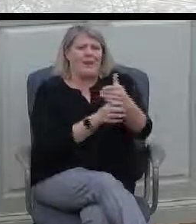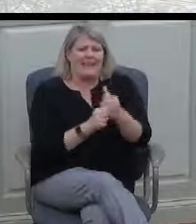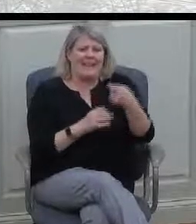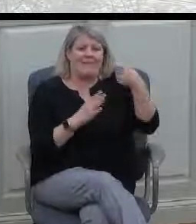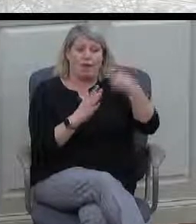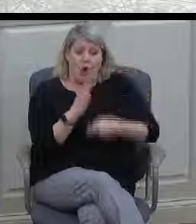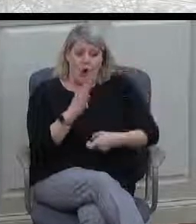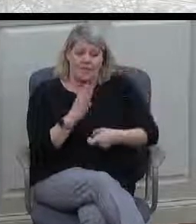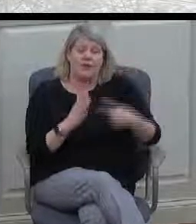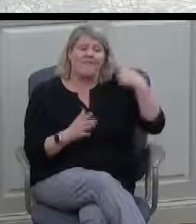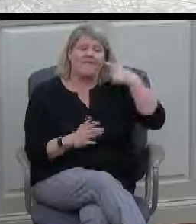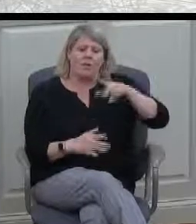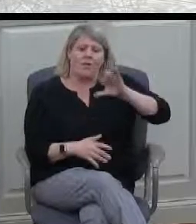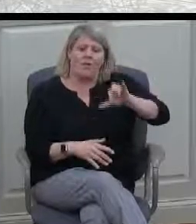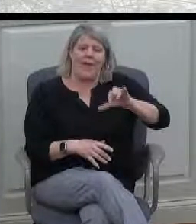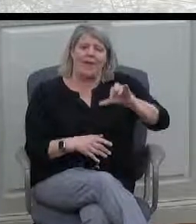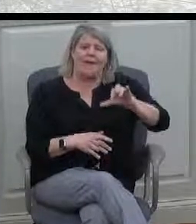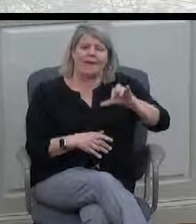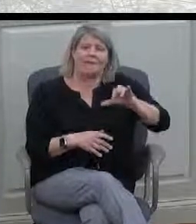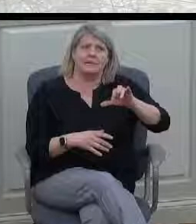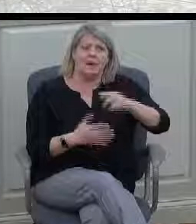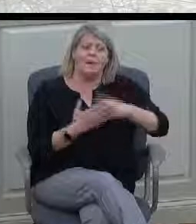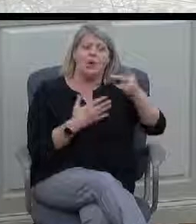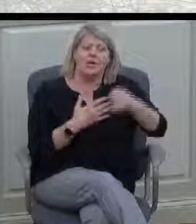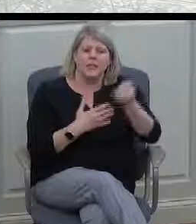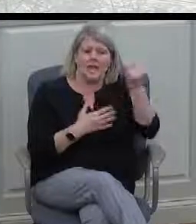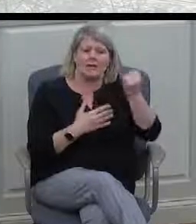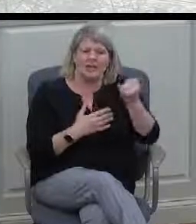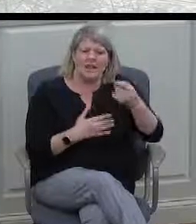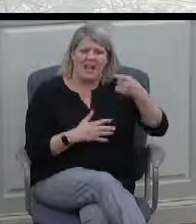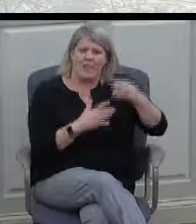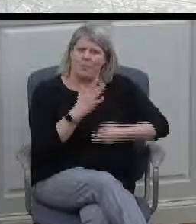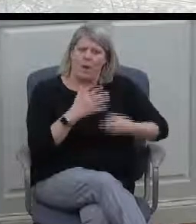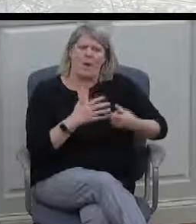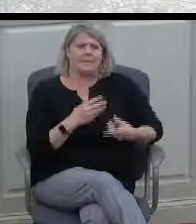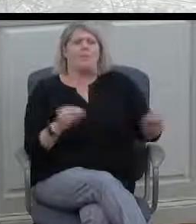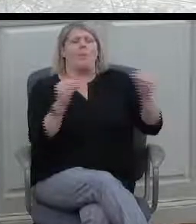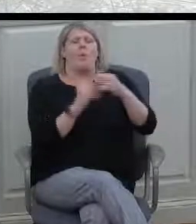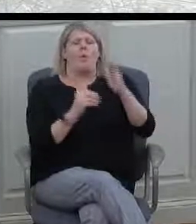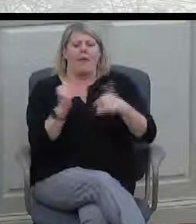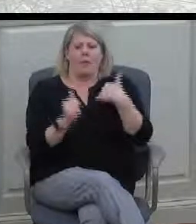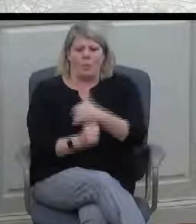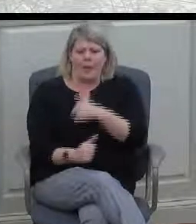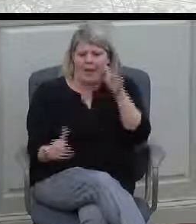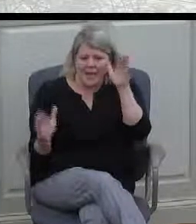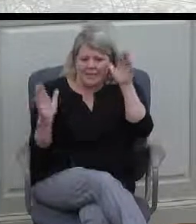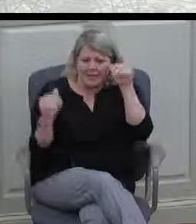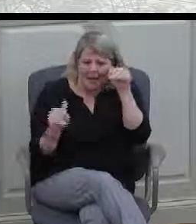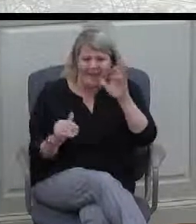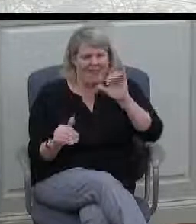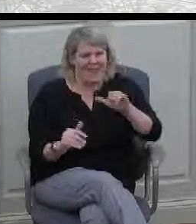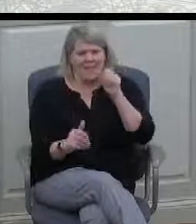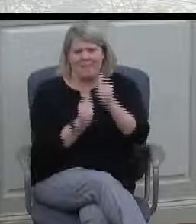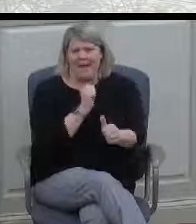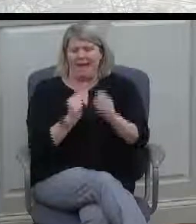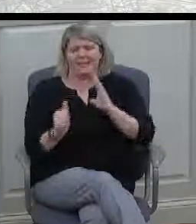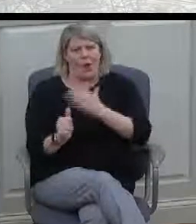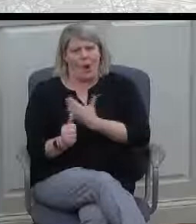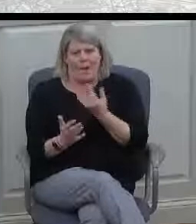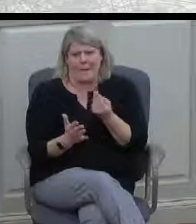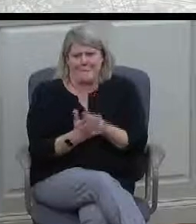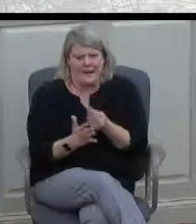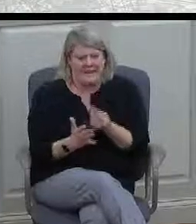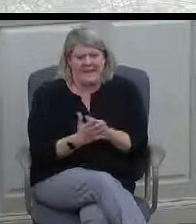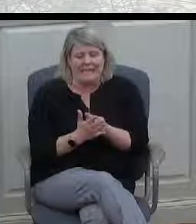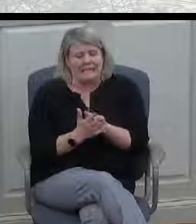to do that project as a change order, and it was much higher than we anticipated, and exceeds our budget by a fair